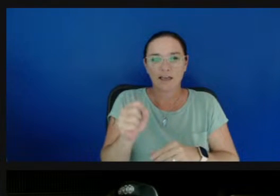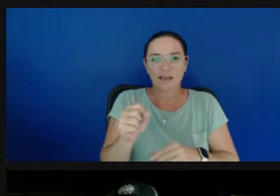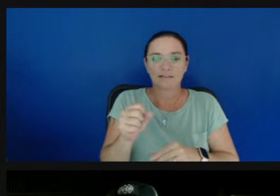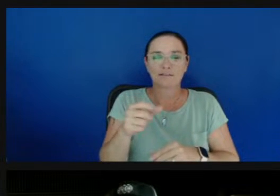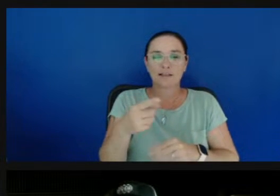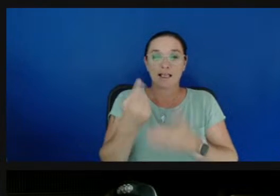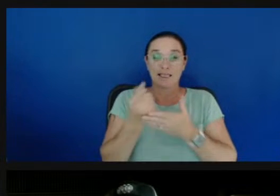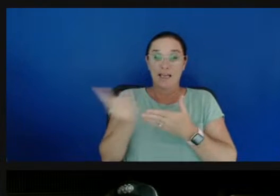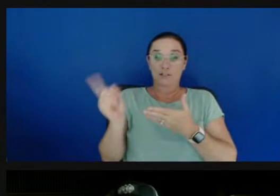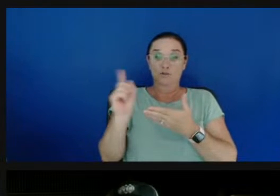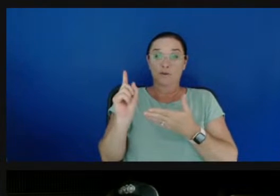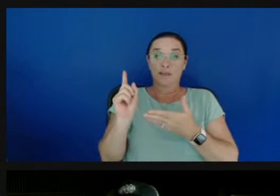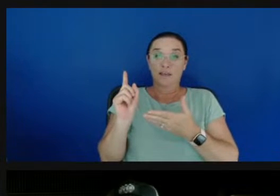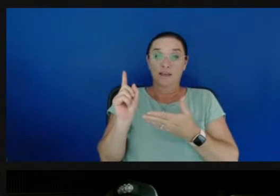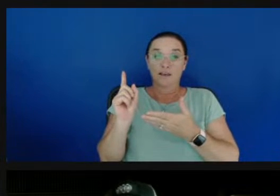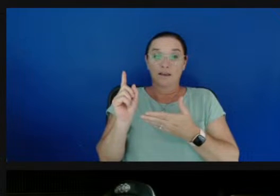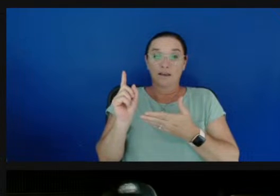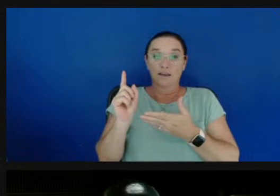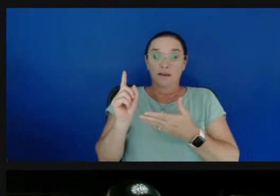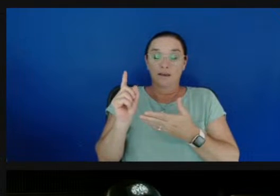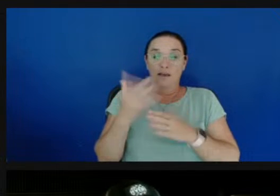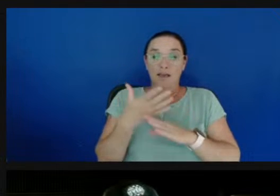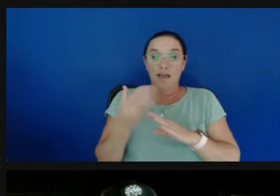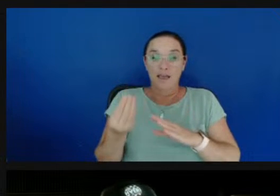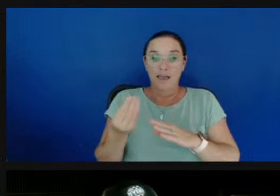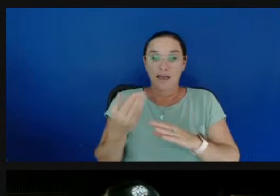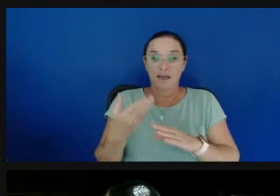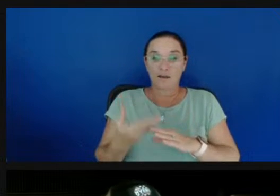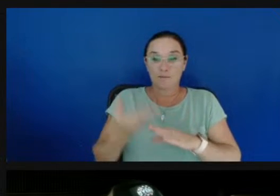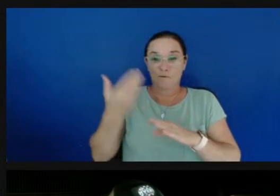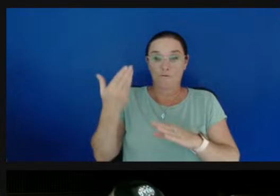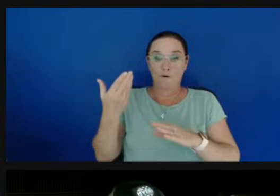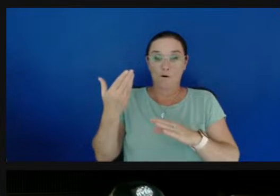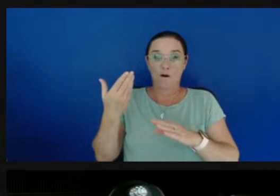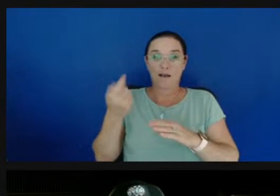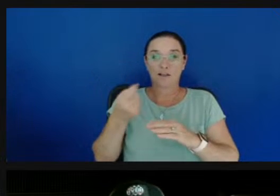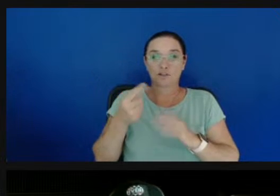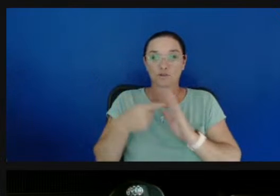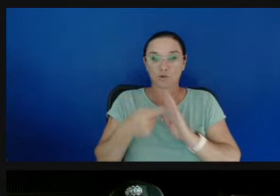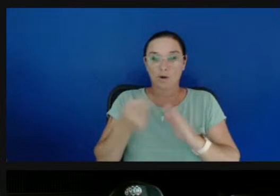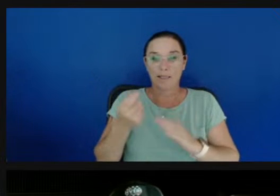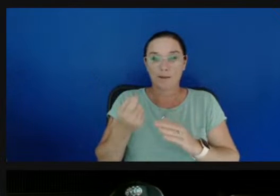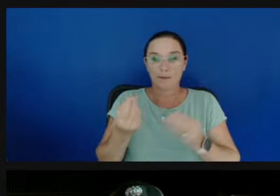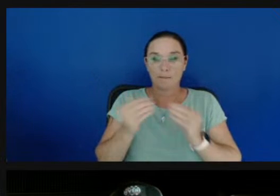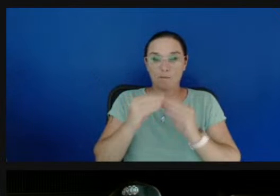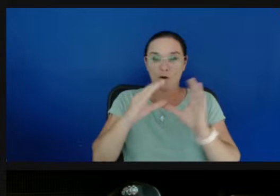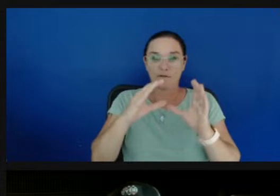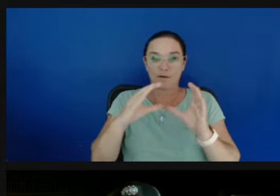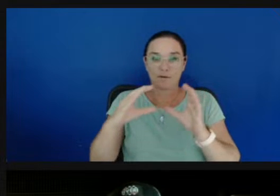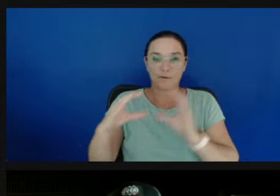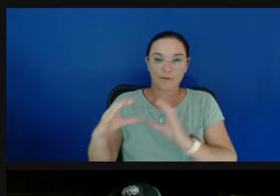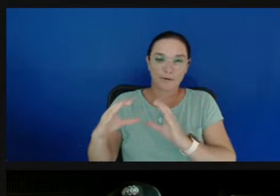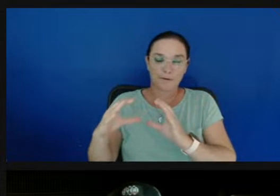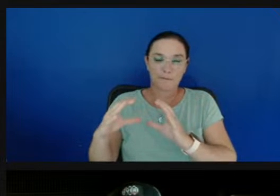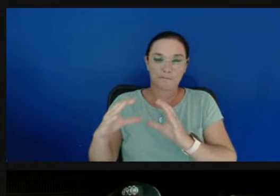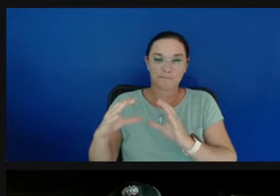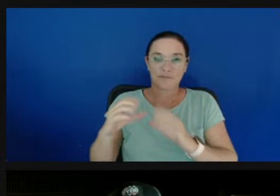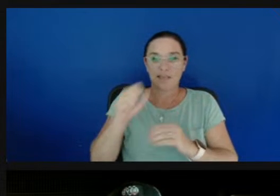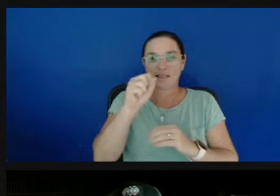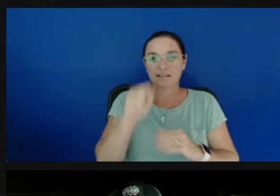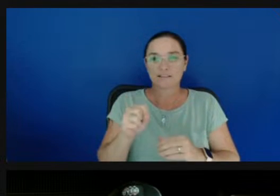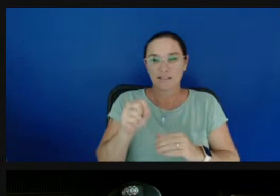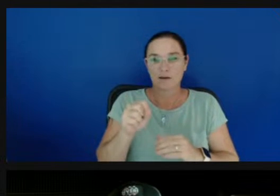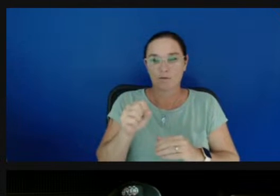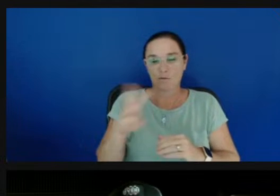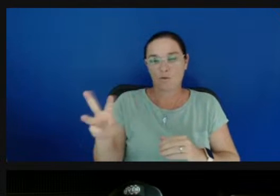week. And then one prior to that showed more of an inflation center in the southwest rift